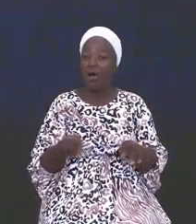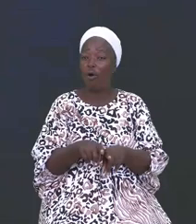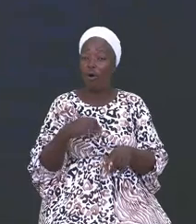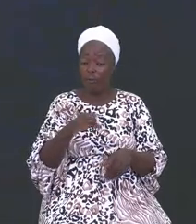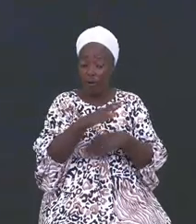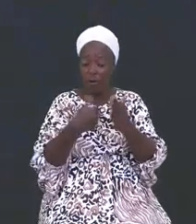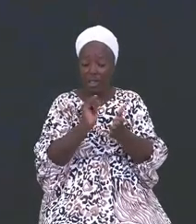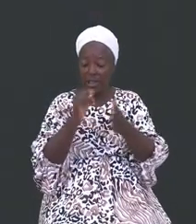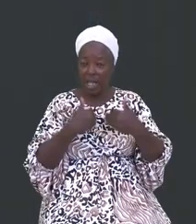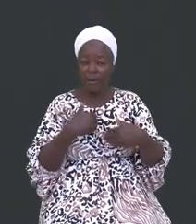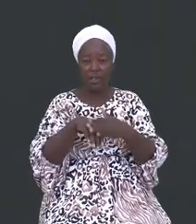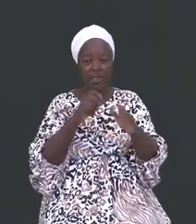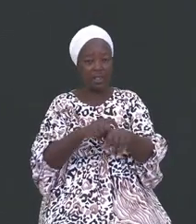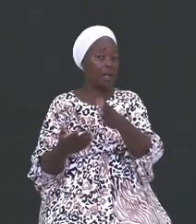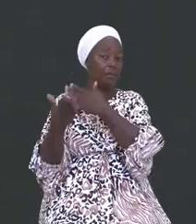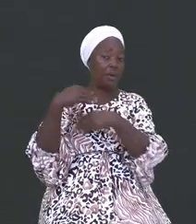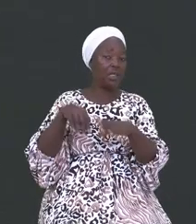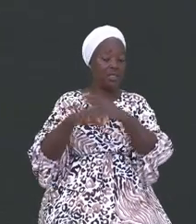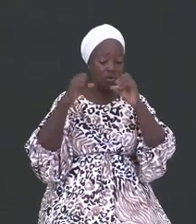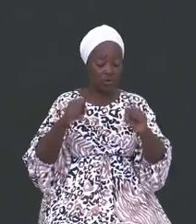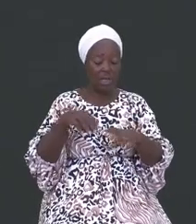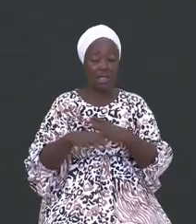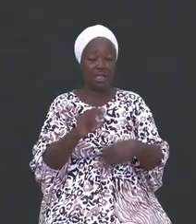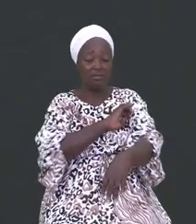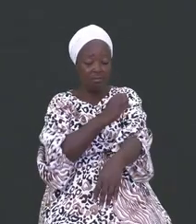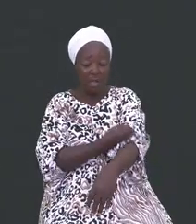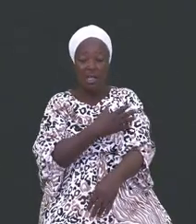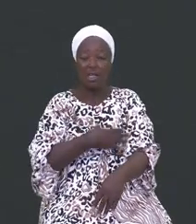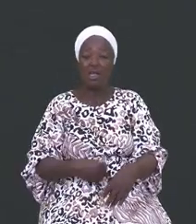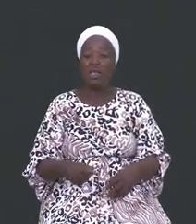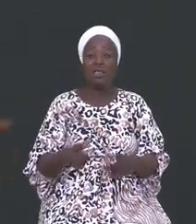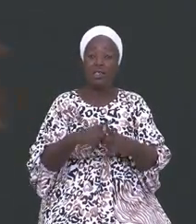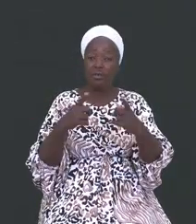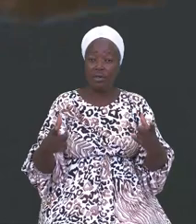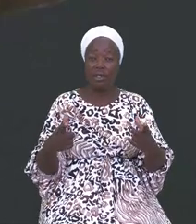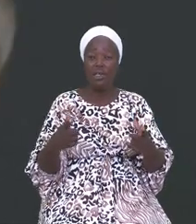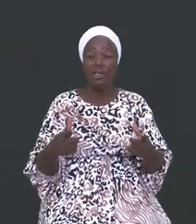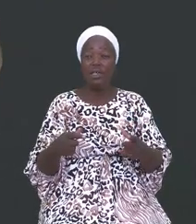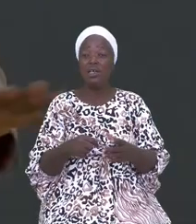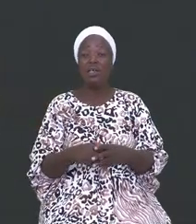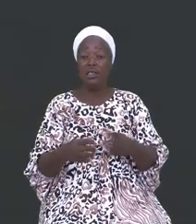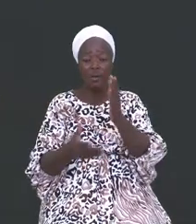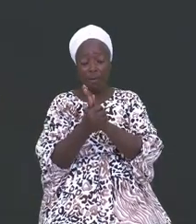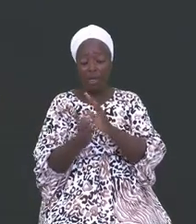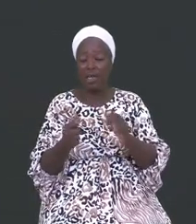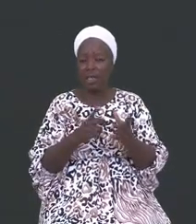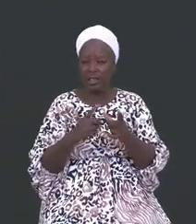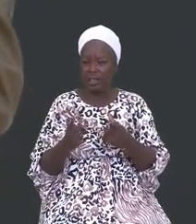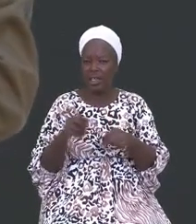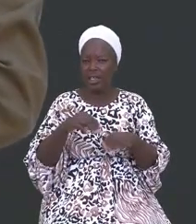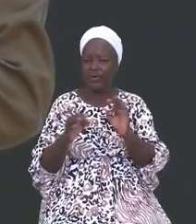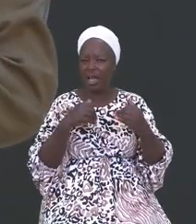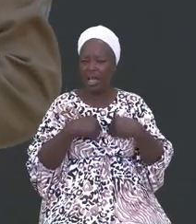in the past, in strength, in power, in ability, in skill, if I had twice as I